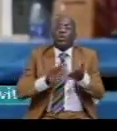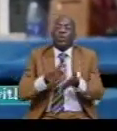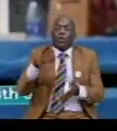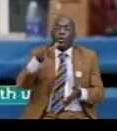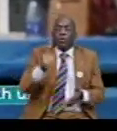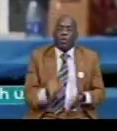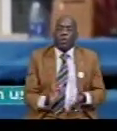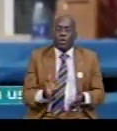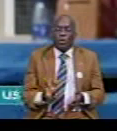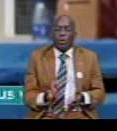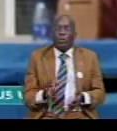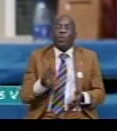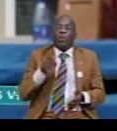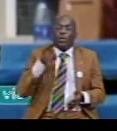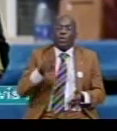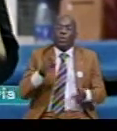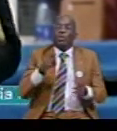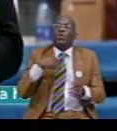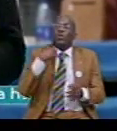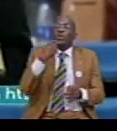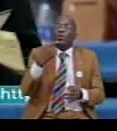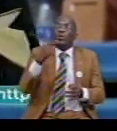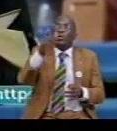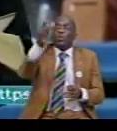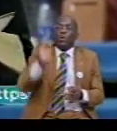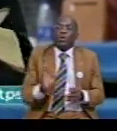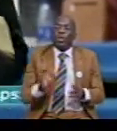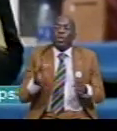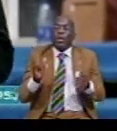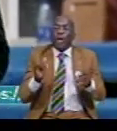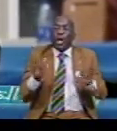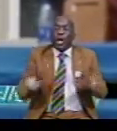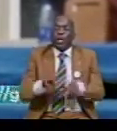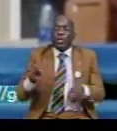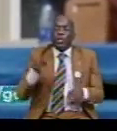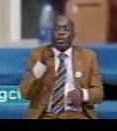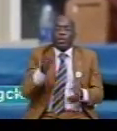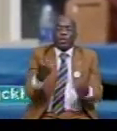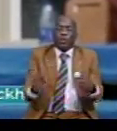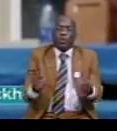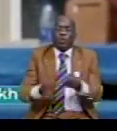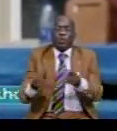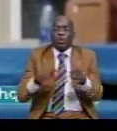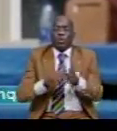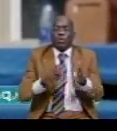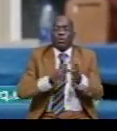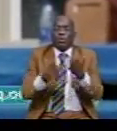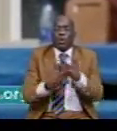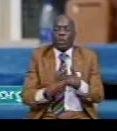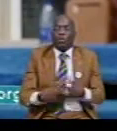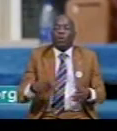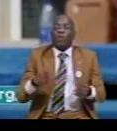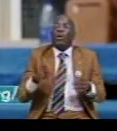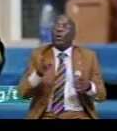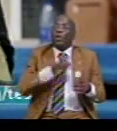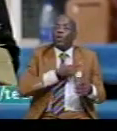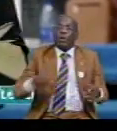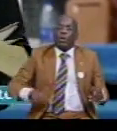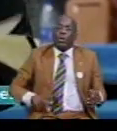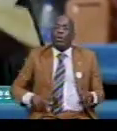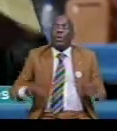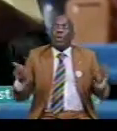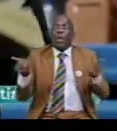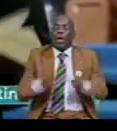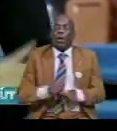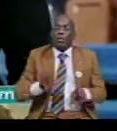mo wa so fun Olorun bi a se nbo wa si ilu ogbomoso ni ojo Tuesday mo so fun Olorun mo ni oluwa bi mo se nlo tin